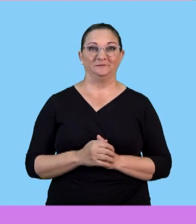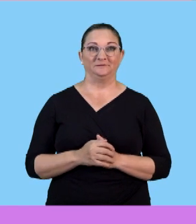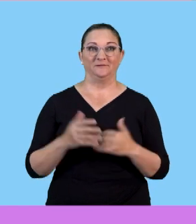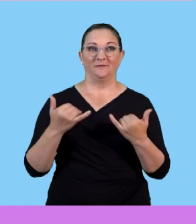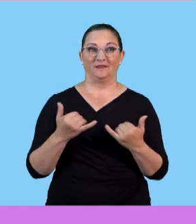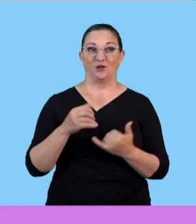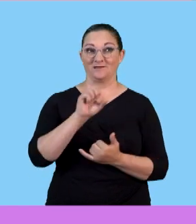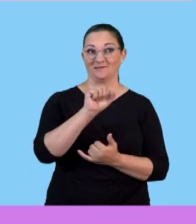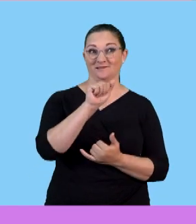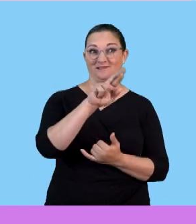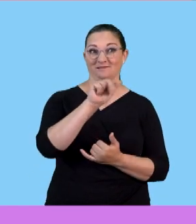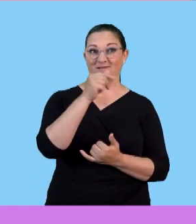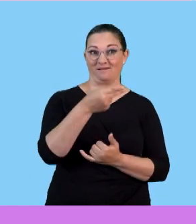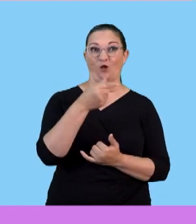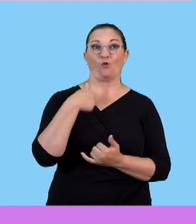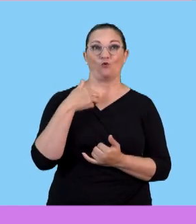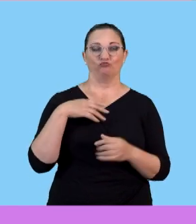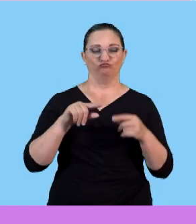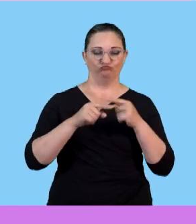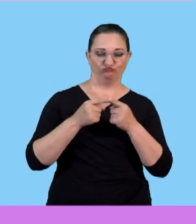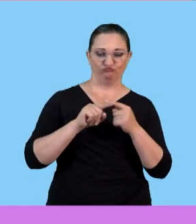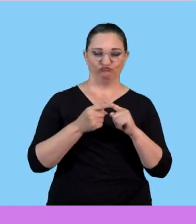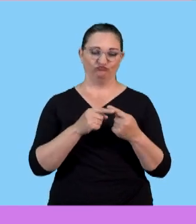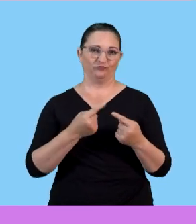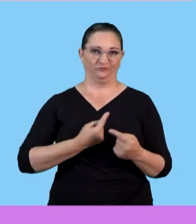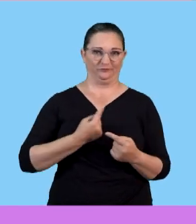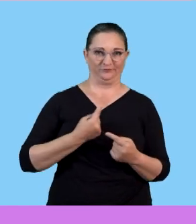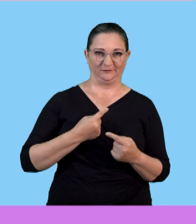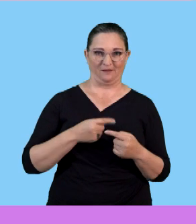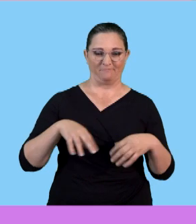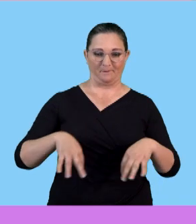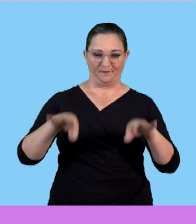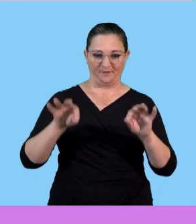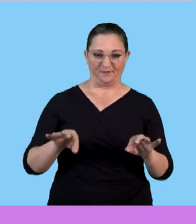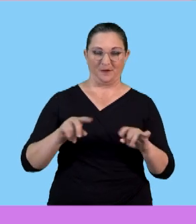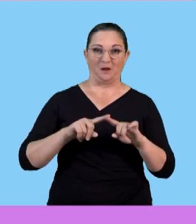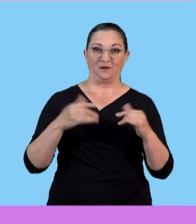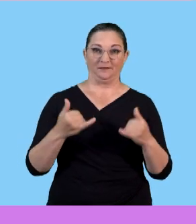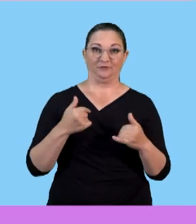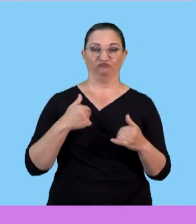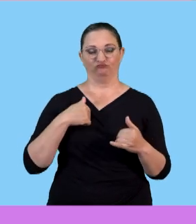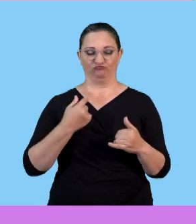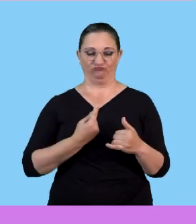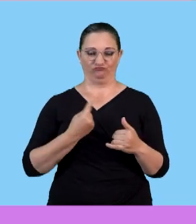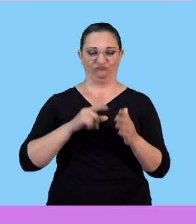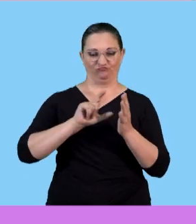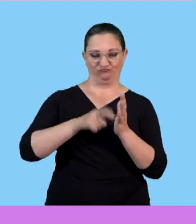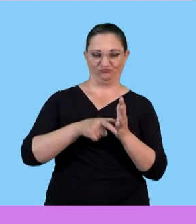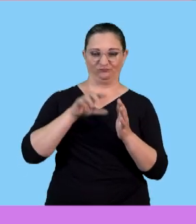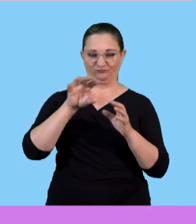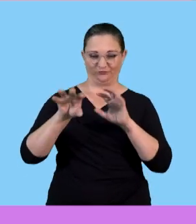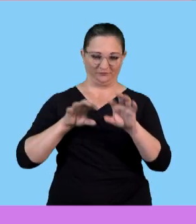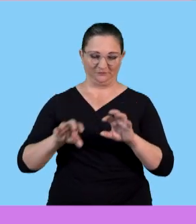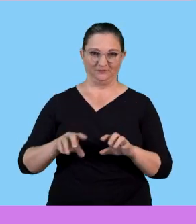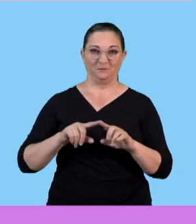Now, Sarah wants to knit a blanket for herself, and she designed the following pattern. So we can see it is